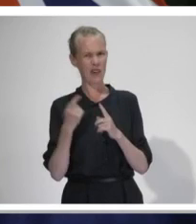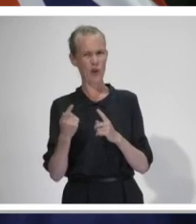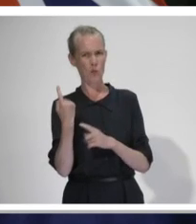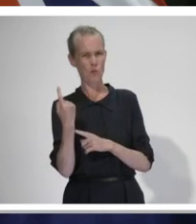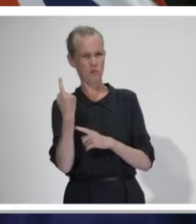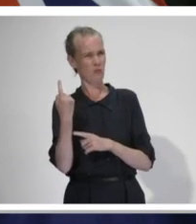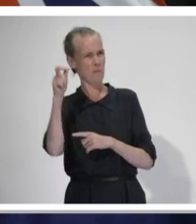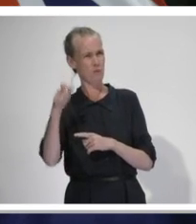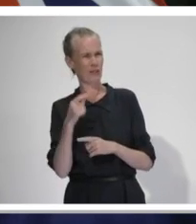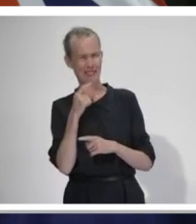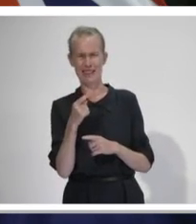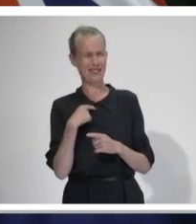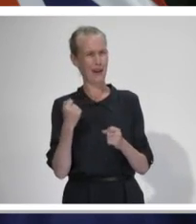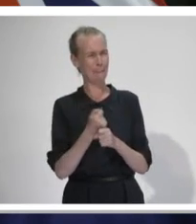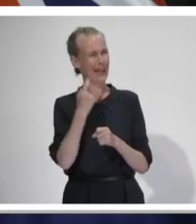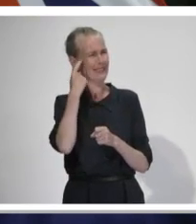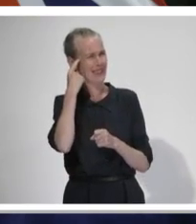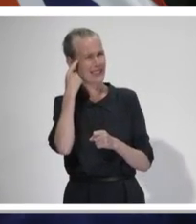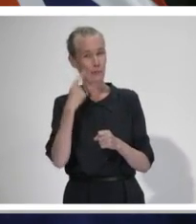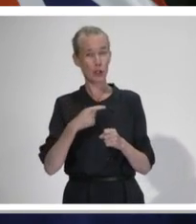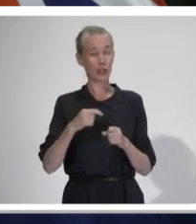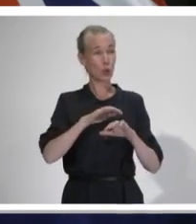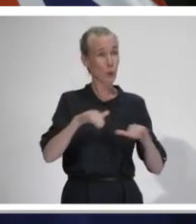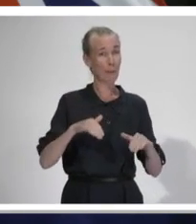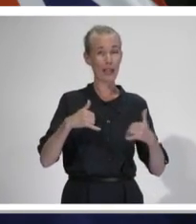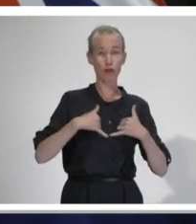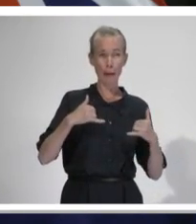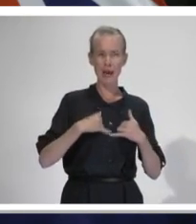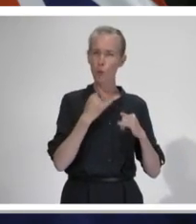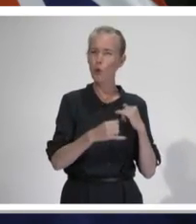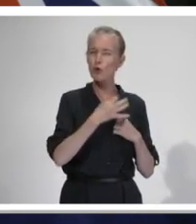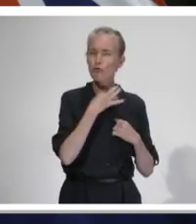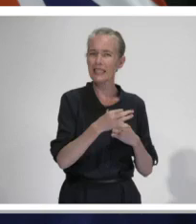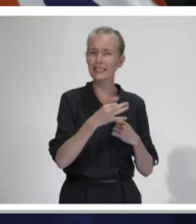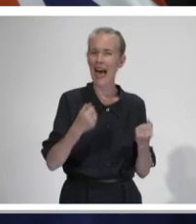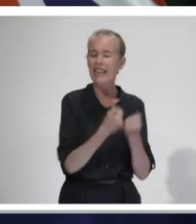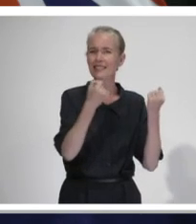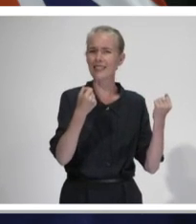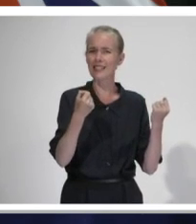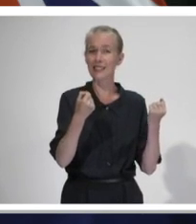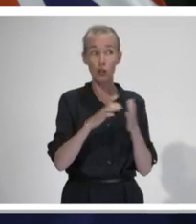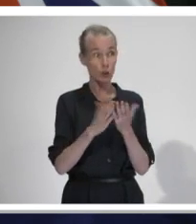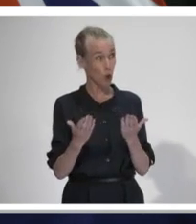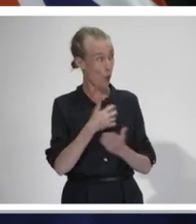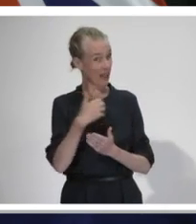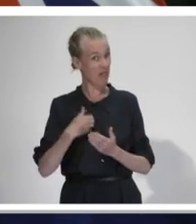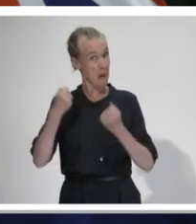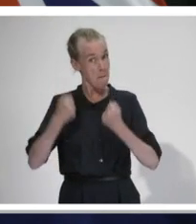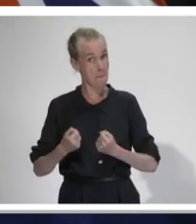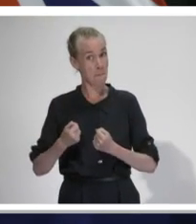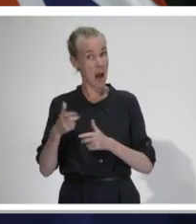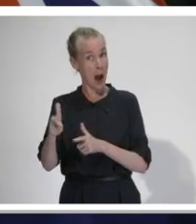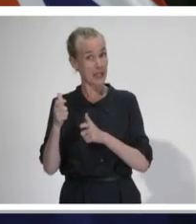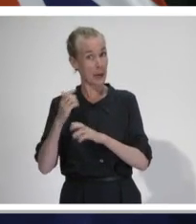and tramping. What's your response to that, and is hunting something that the government's willing to reconsider before we move? Well, there isn't a ban